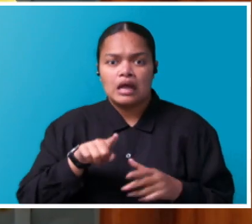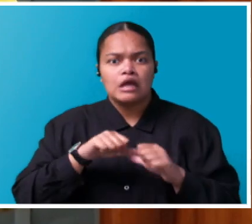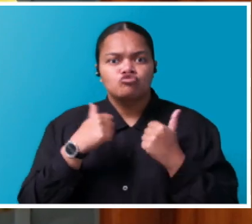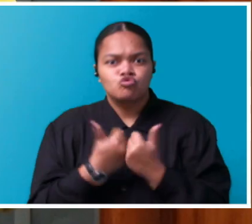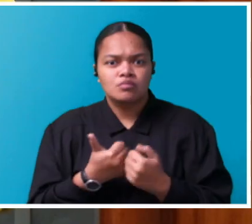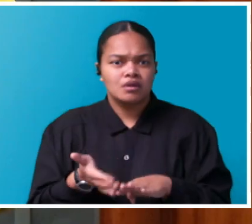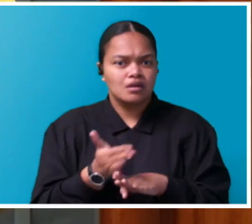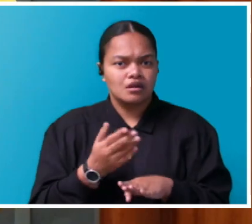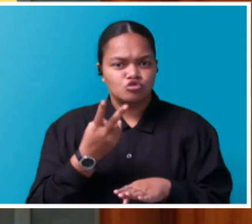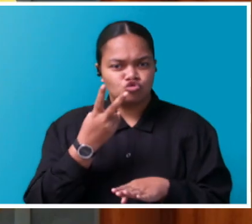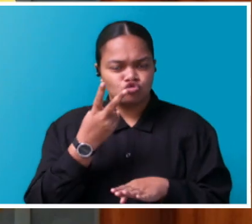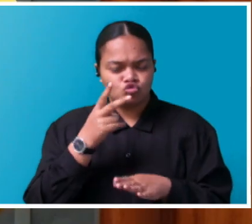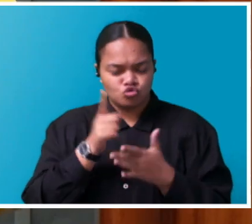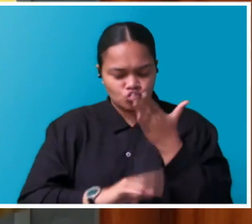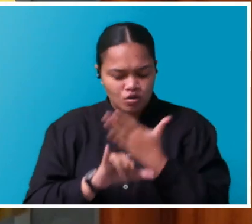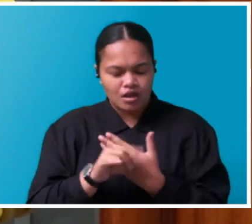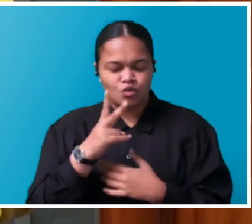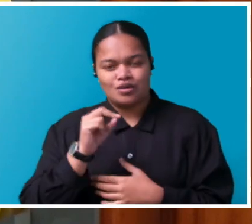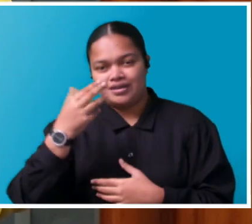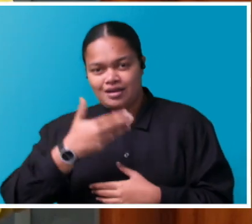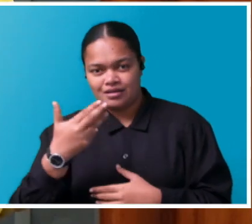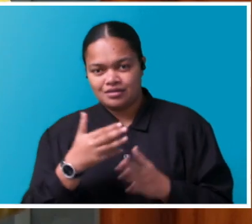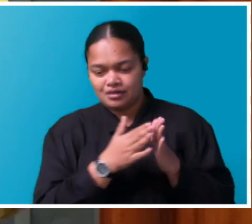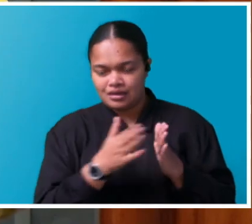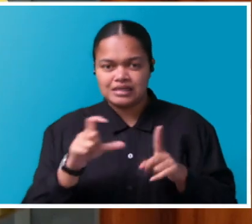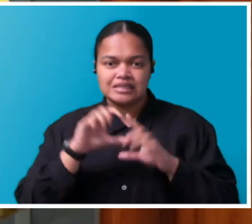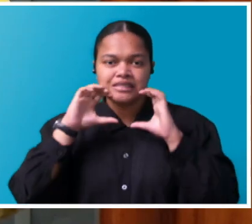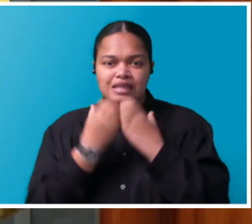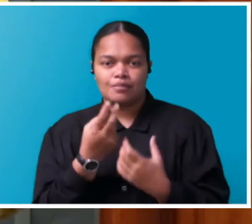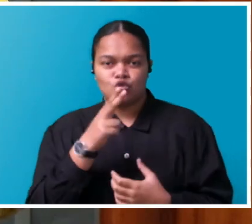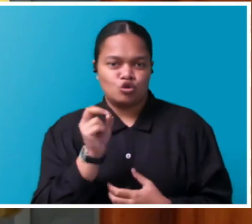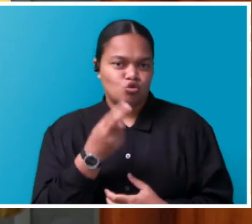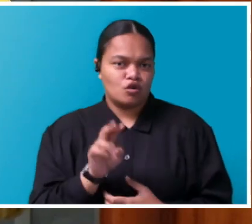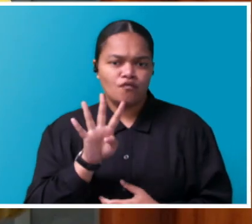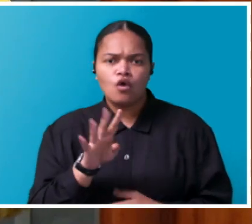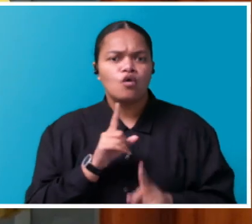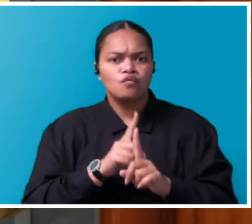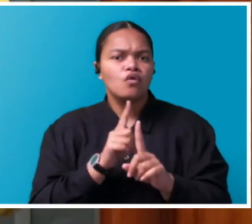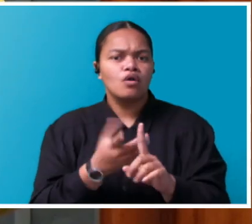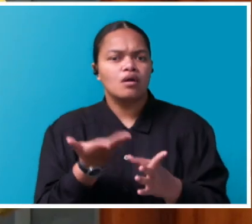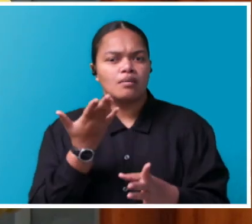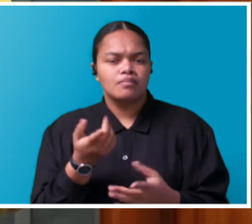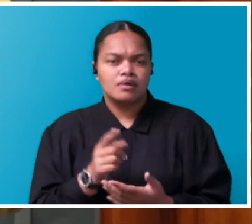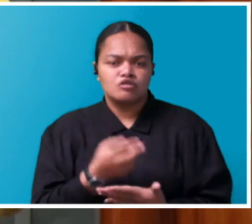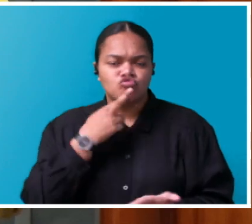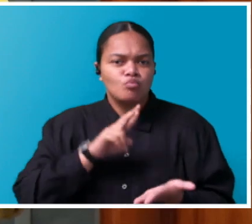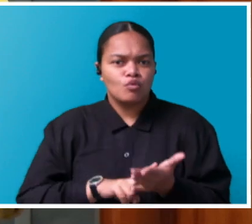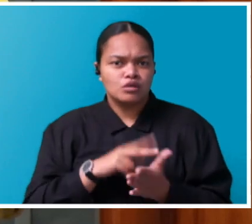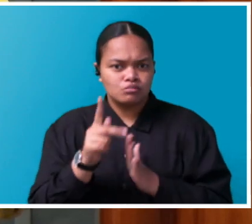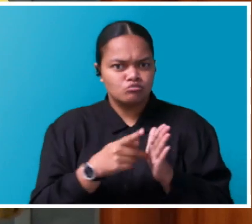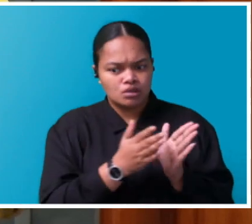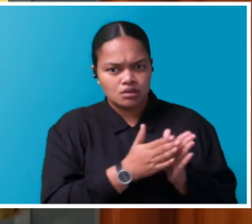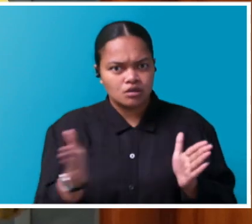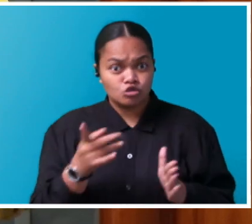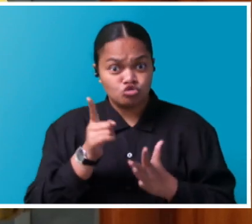July 2019 to December 2024 on the following reporting and verification period. From July